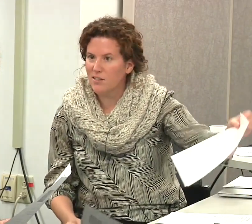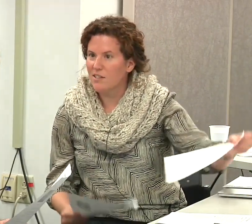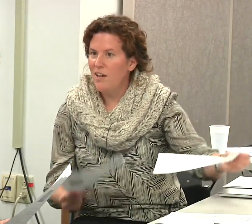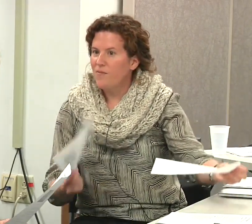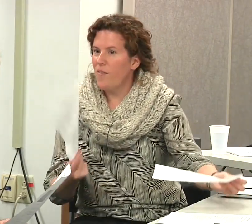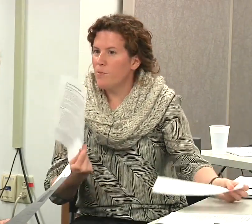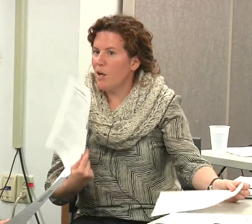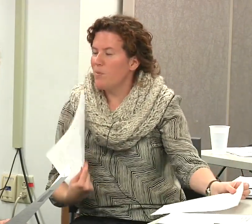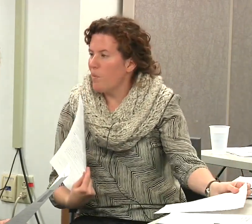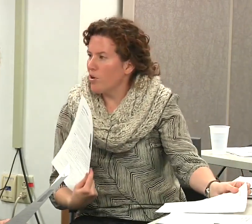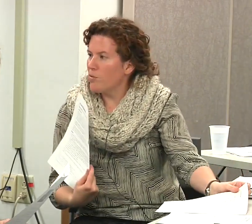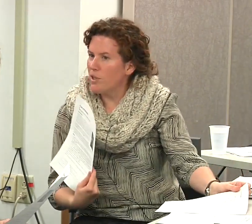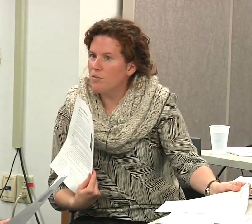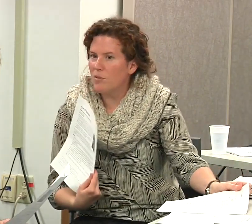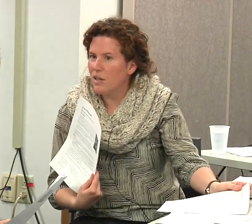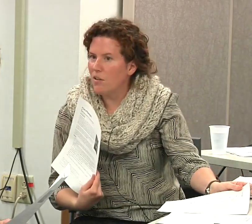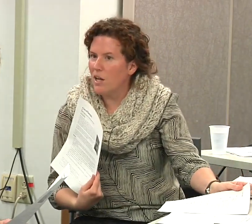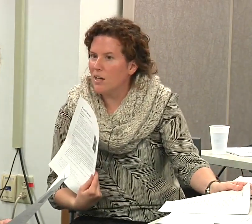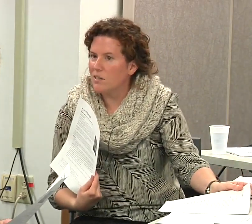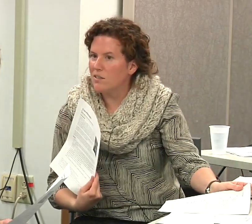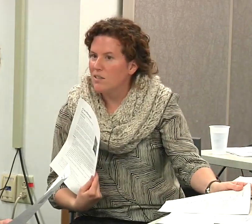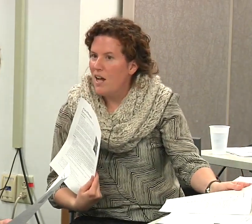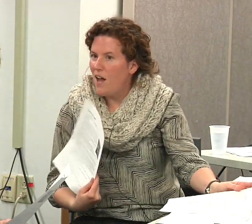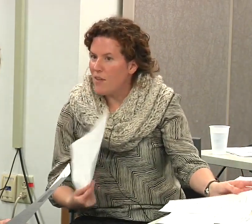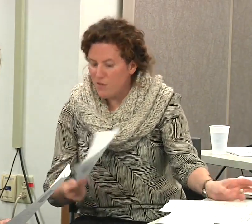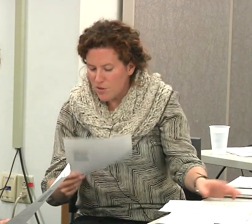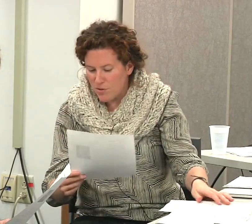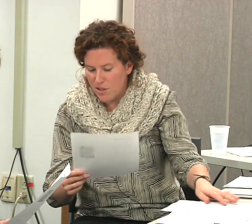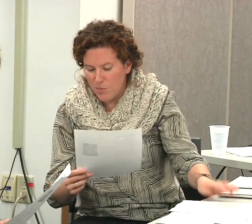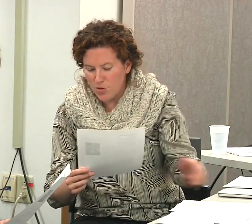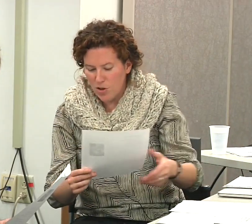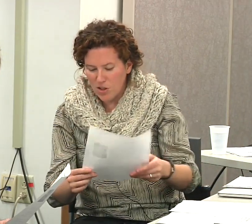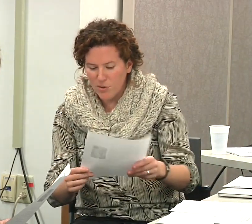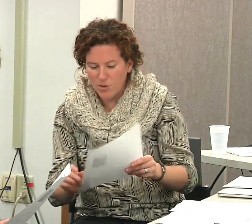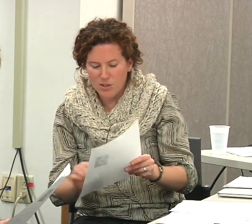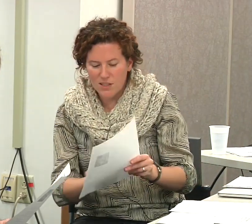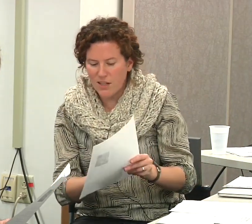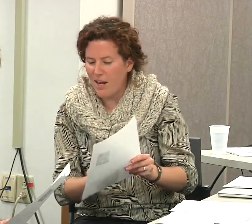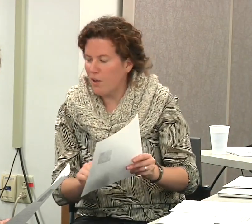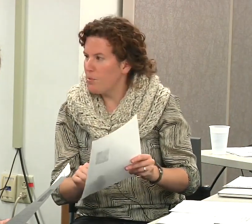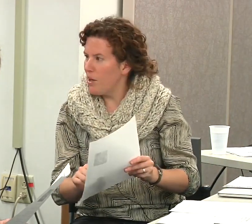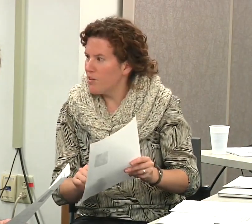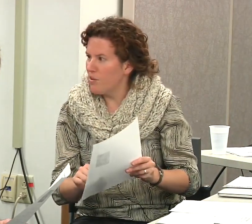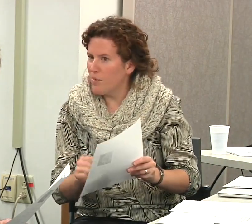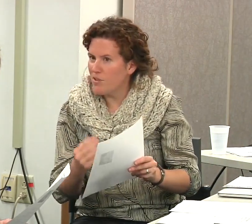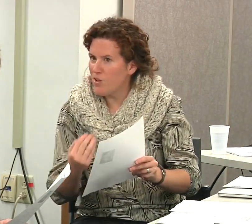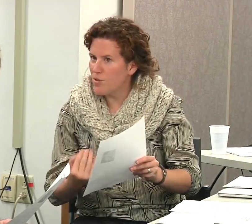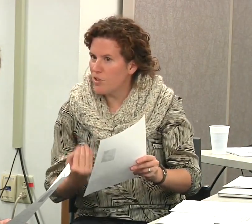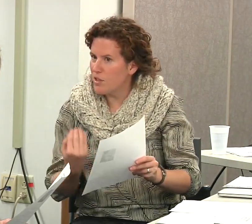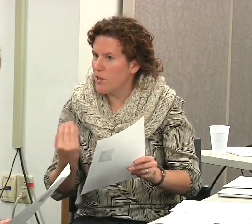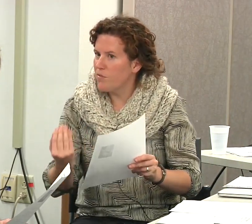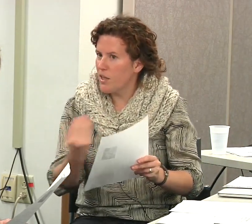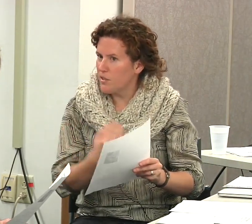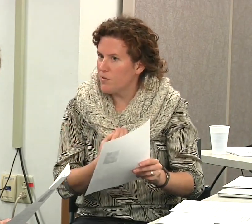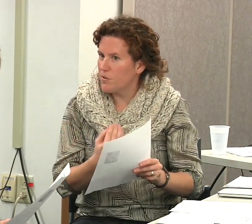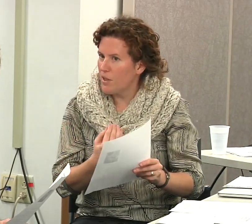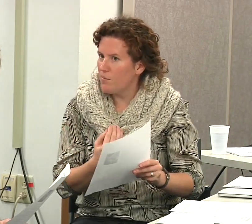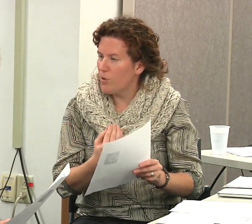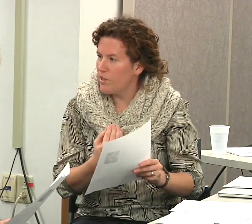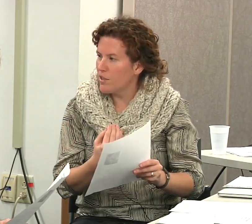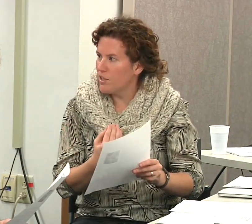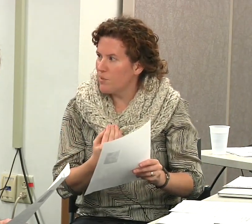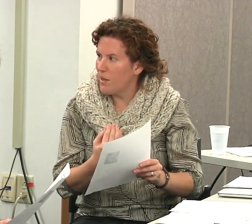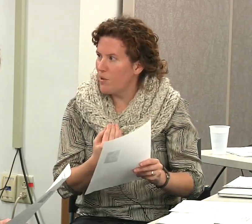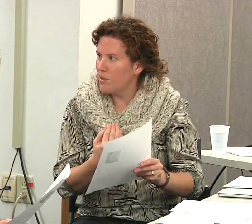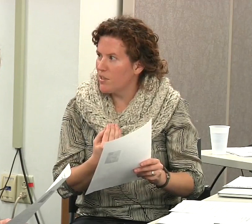covers these things, then this becomes part of what you do in class. And then if students end up struggling with those things and can't apply them, that's also a good self-test